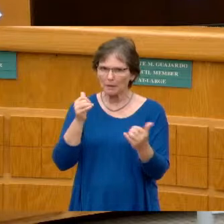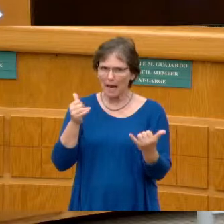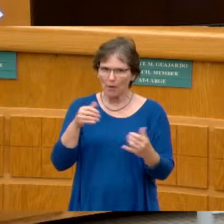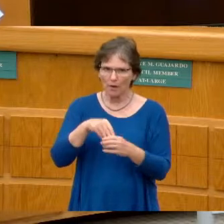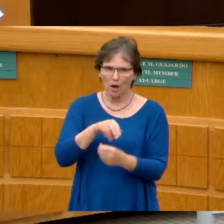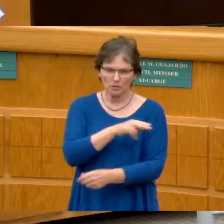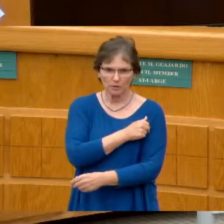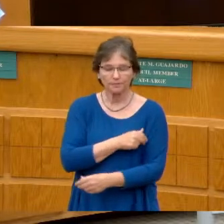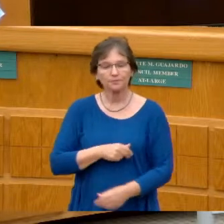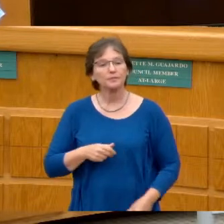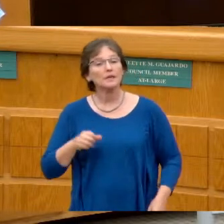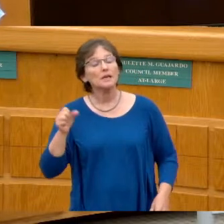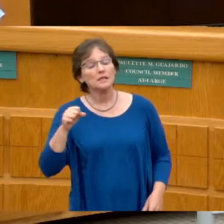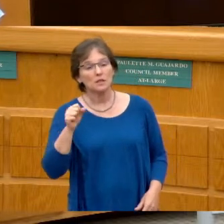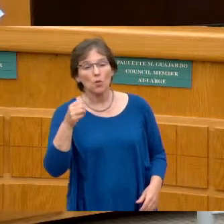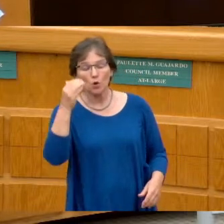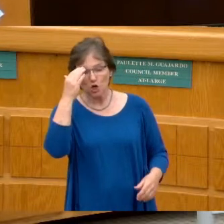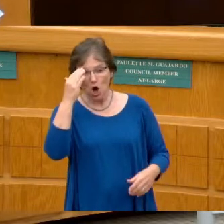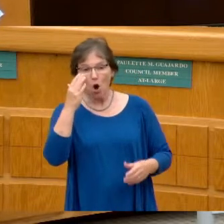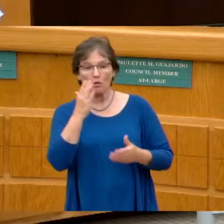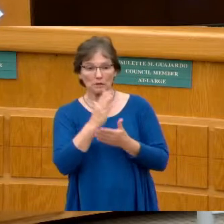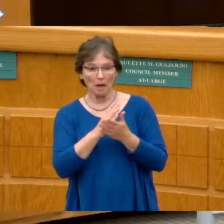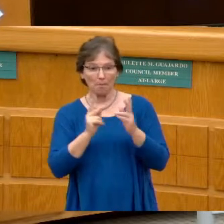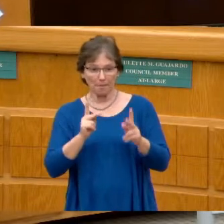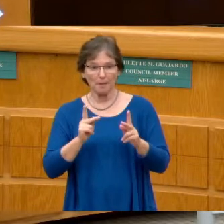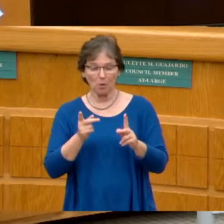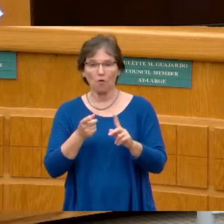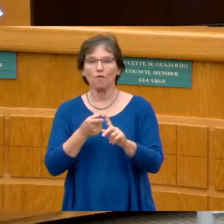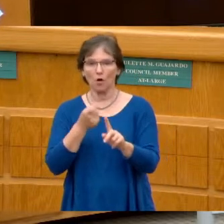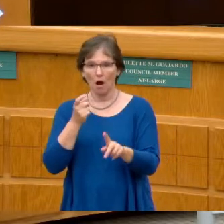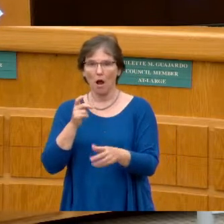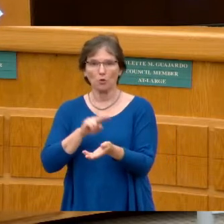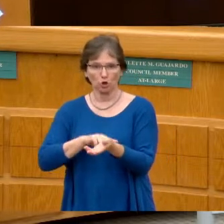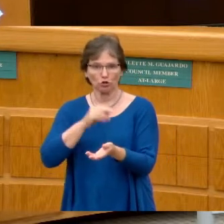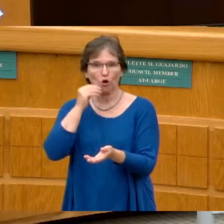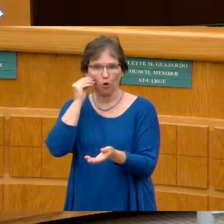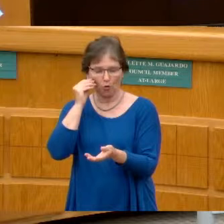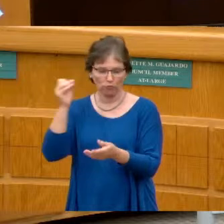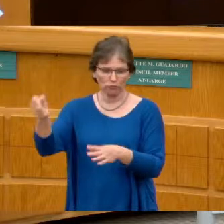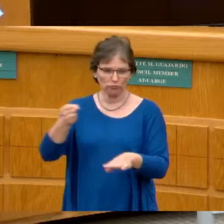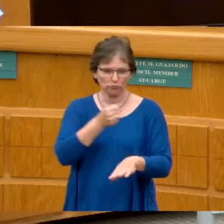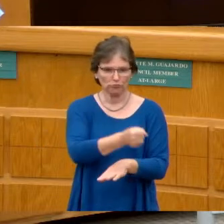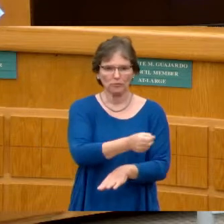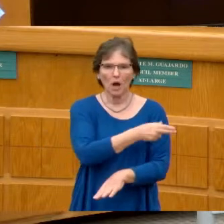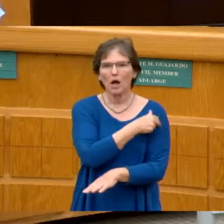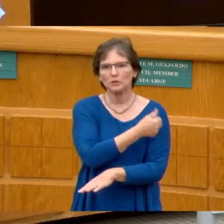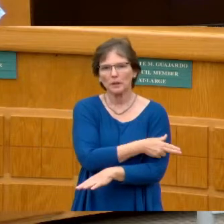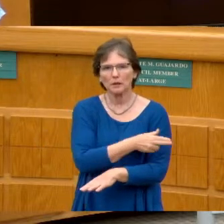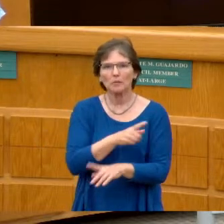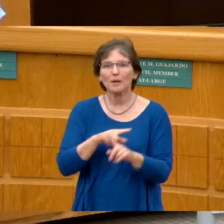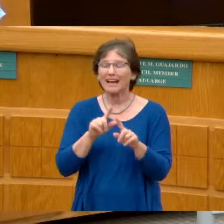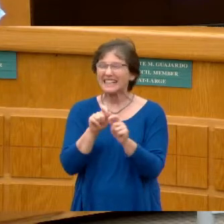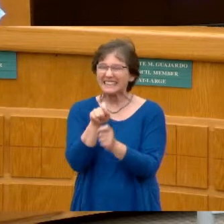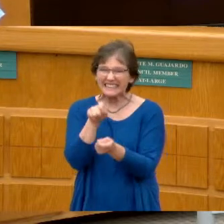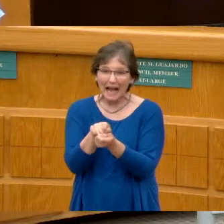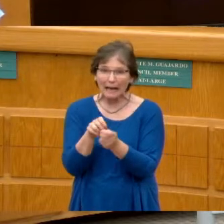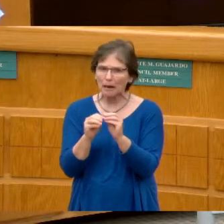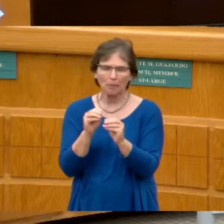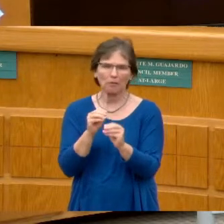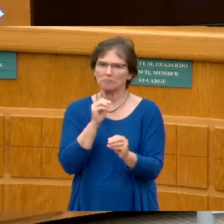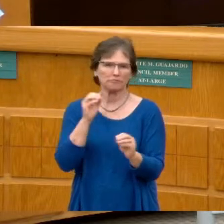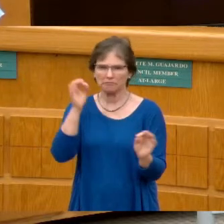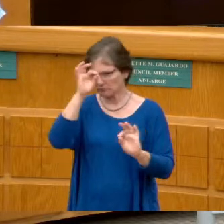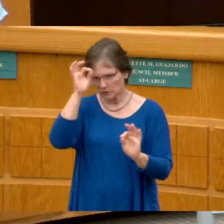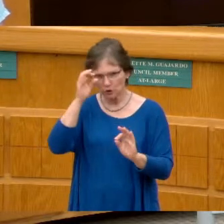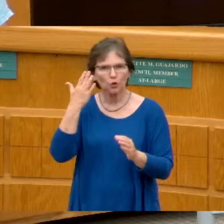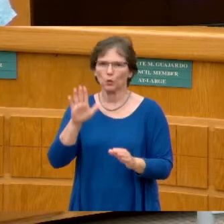you. Another question, how many hospital patients are coming from nursing homes or long-term care facilities?